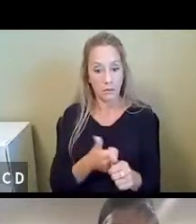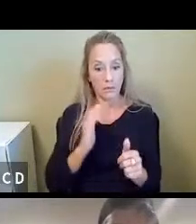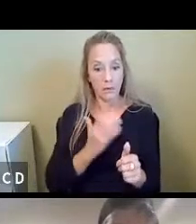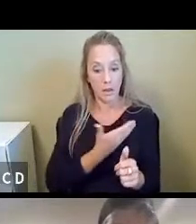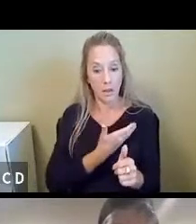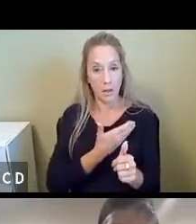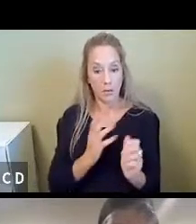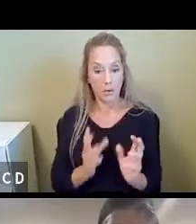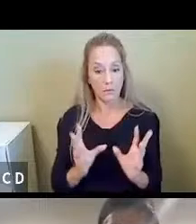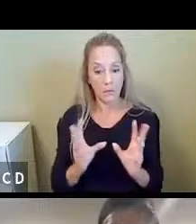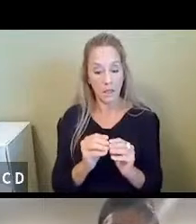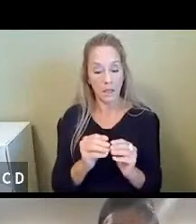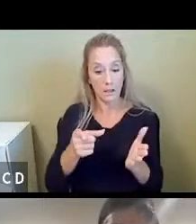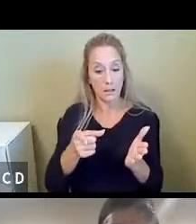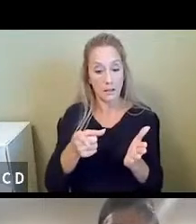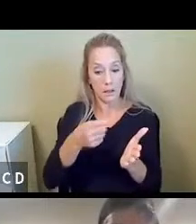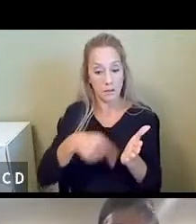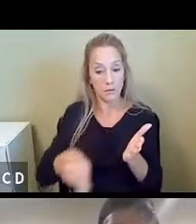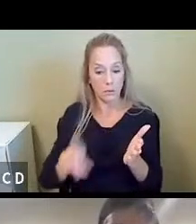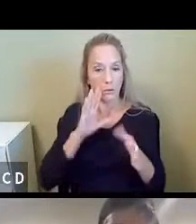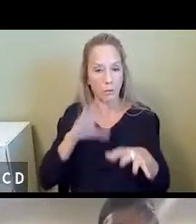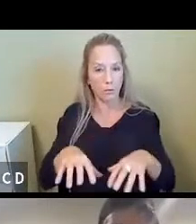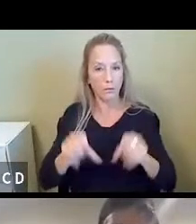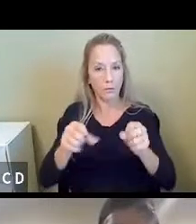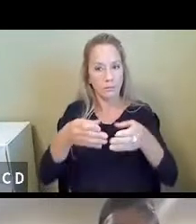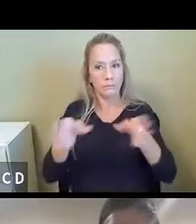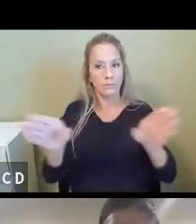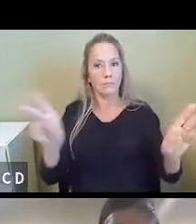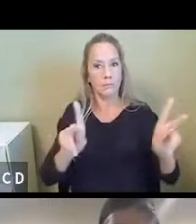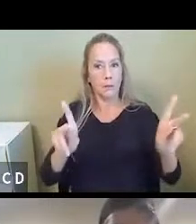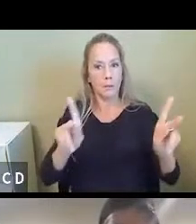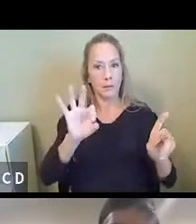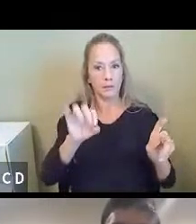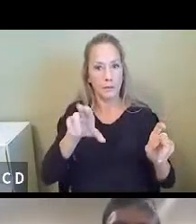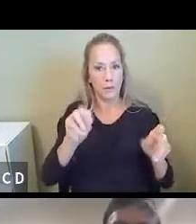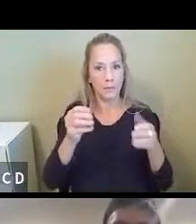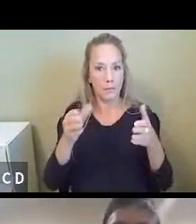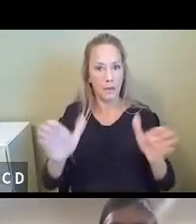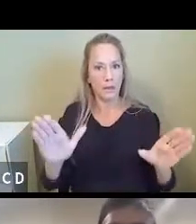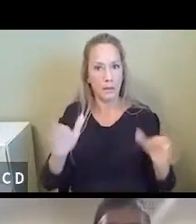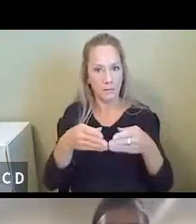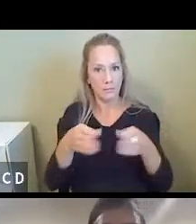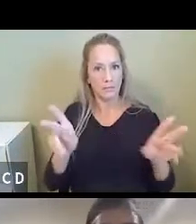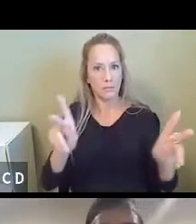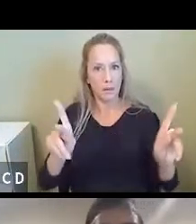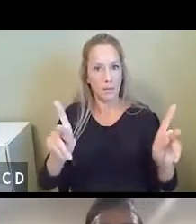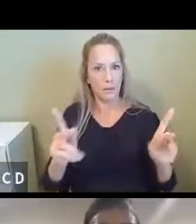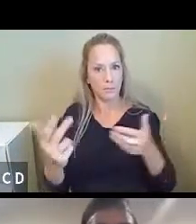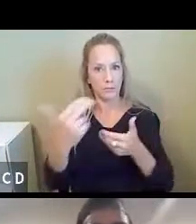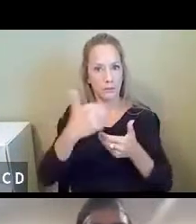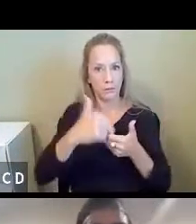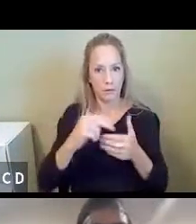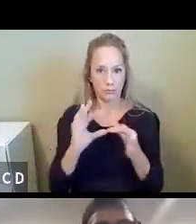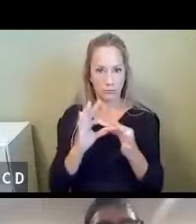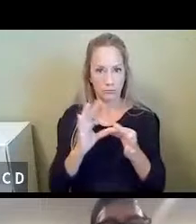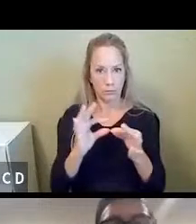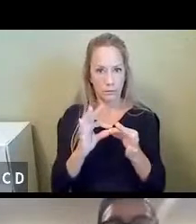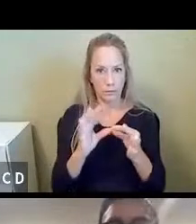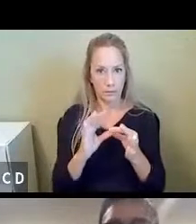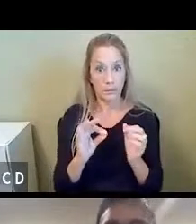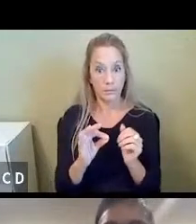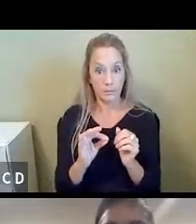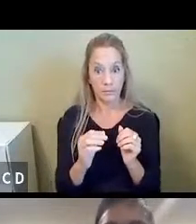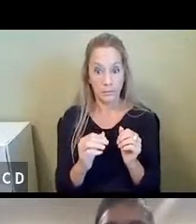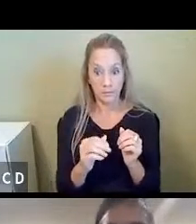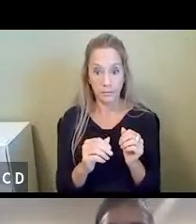pace for meetings, it would be next week. Any other discussion on that item of the agenda? And just really